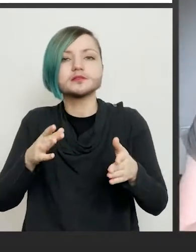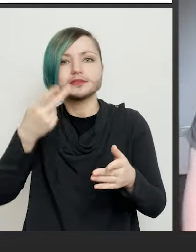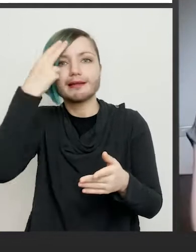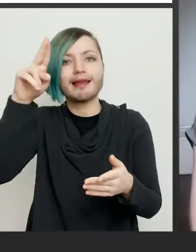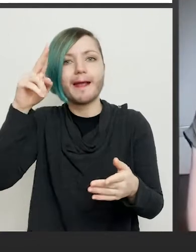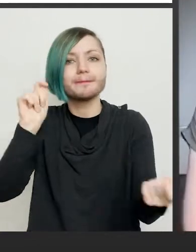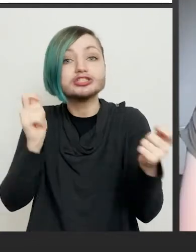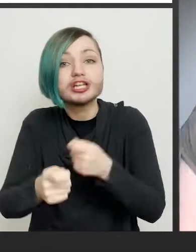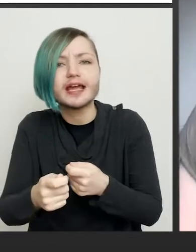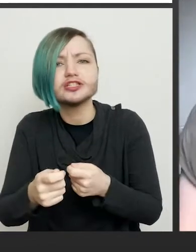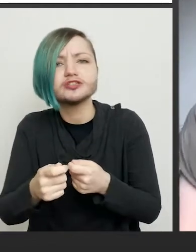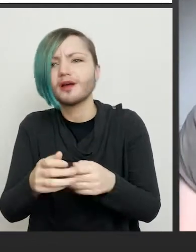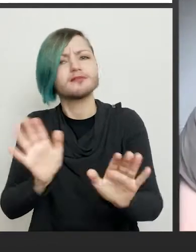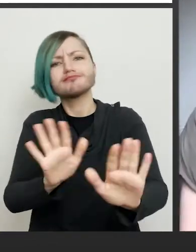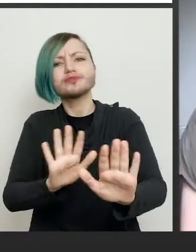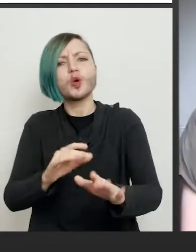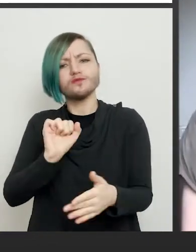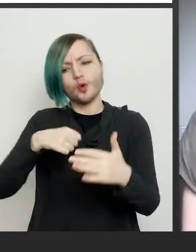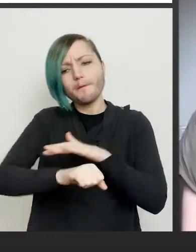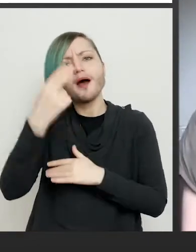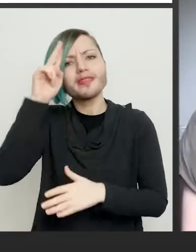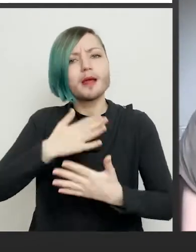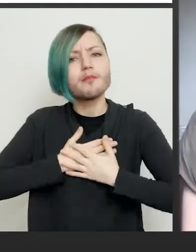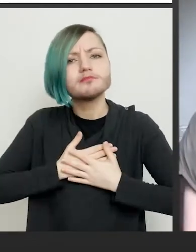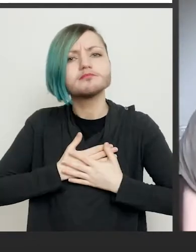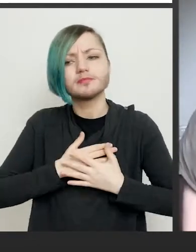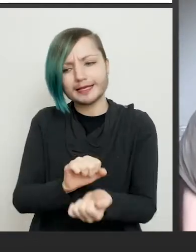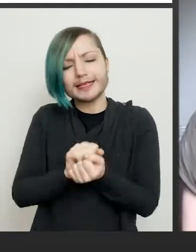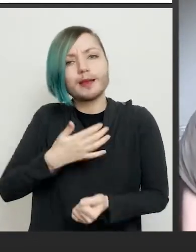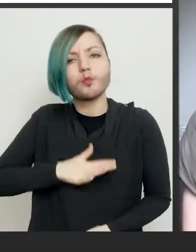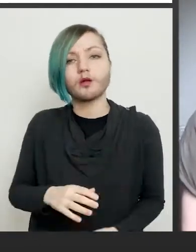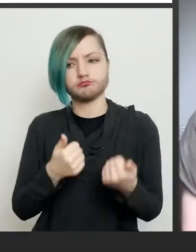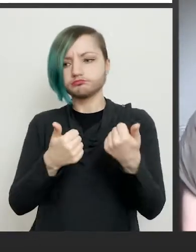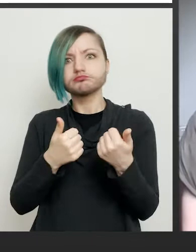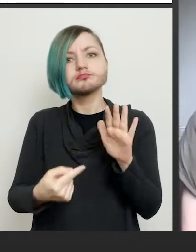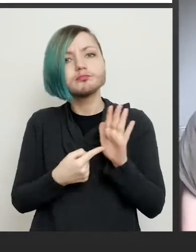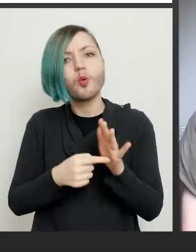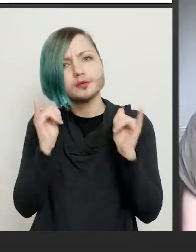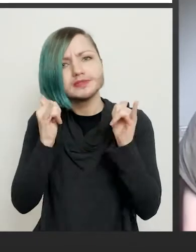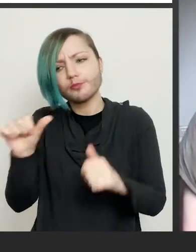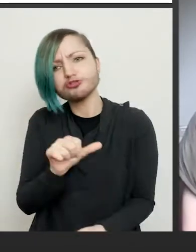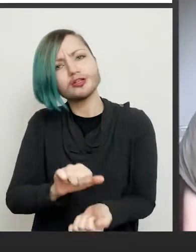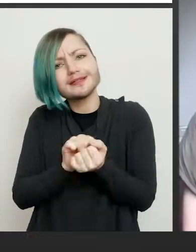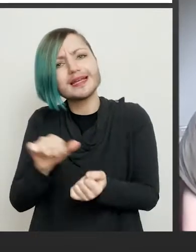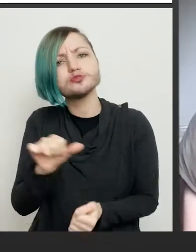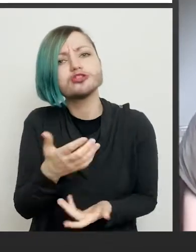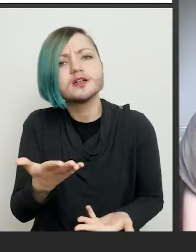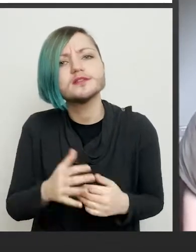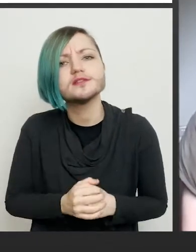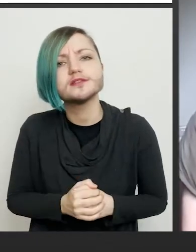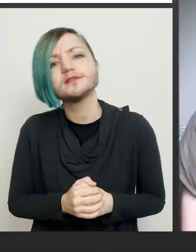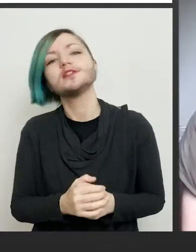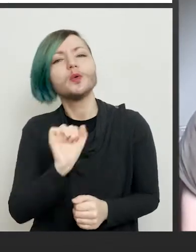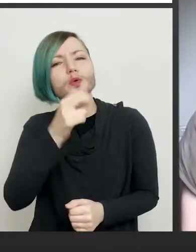if that's your birth name, and if that's the name that you resonate with, then of course that's important. It should be celebrated. You've got